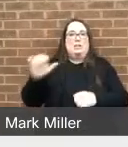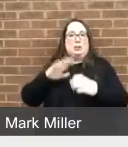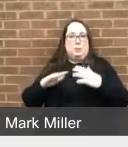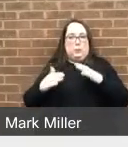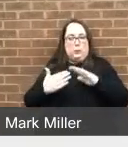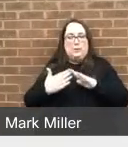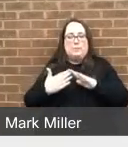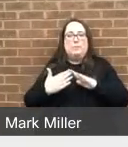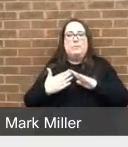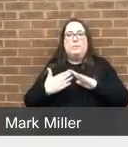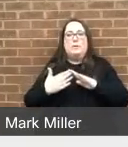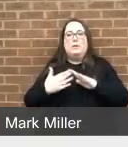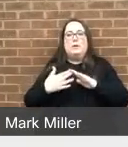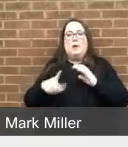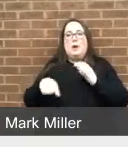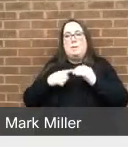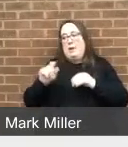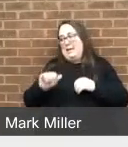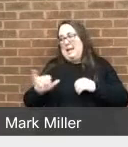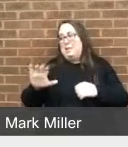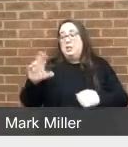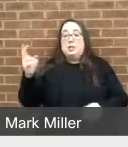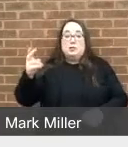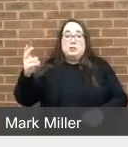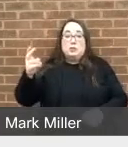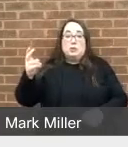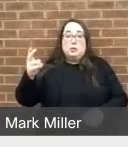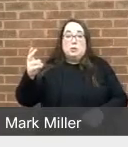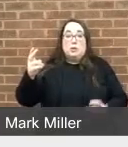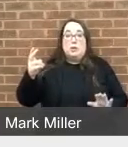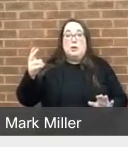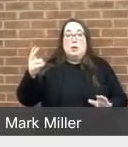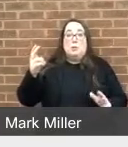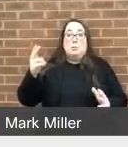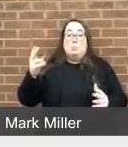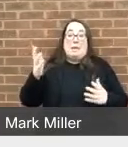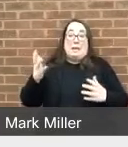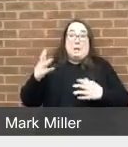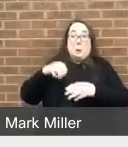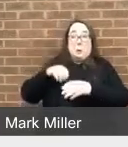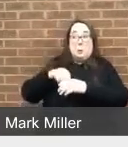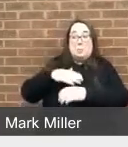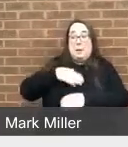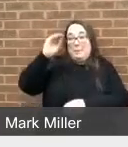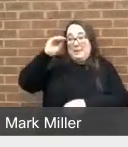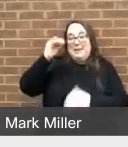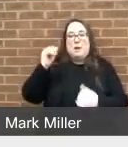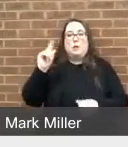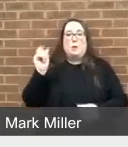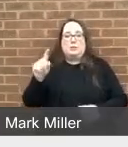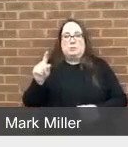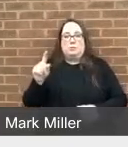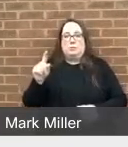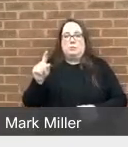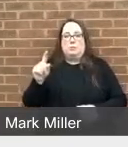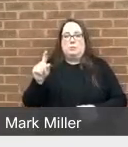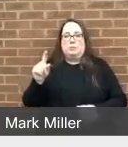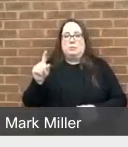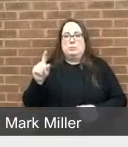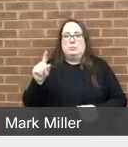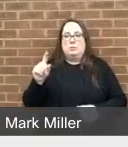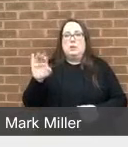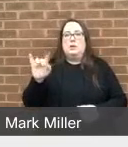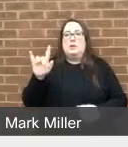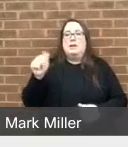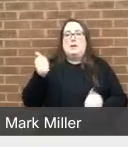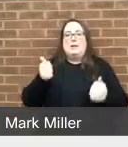Asian history might be really good opinion. And then now I have a question to County